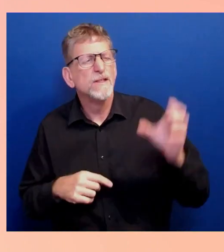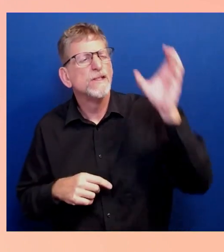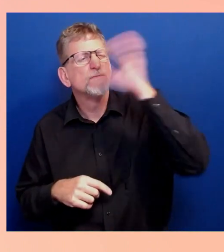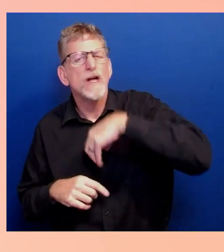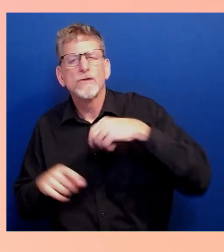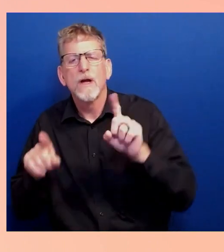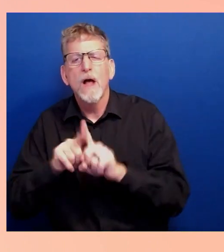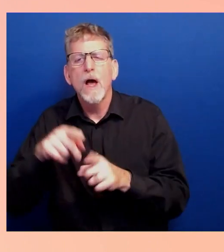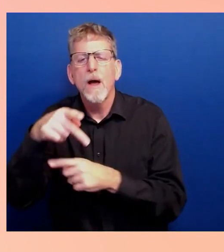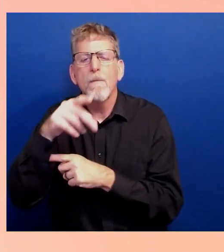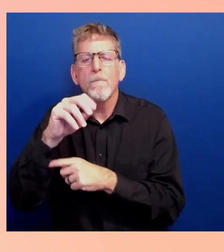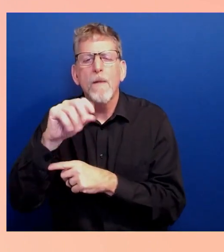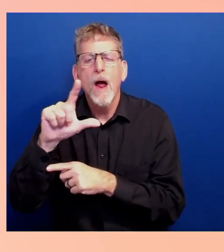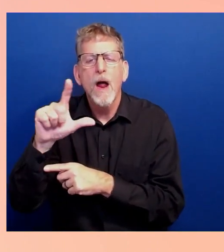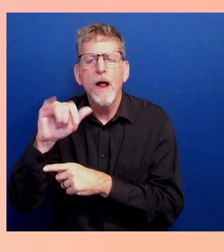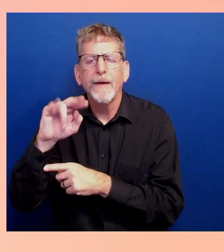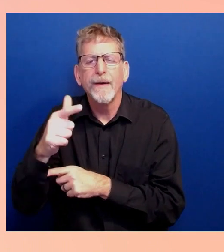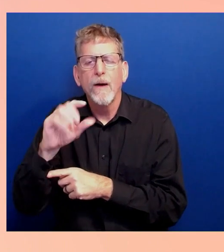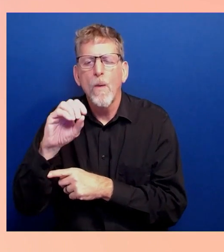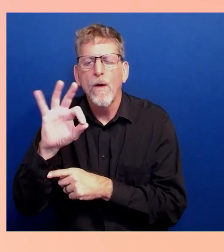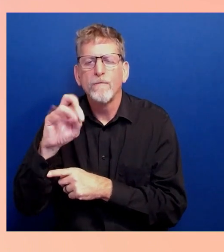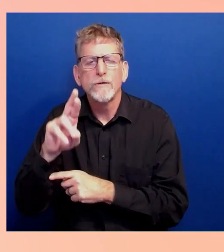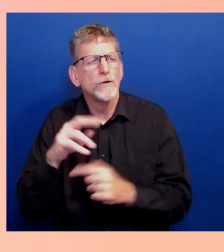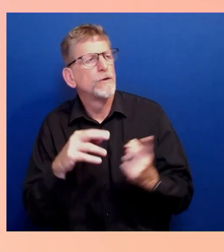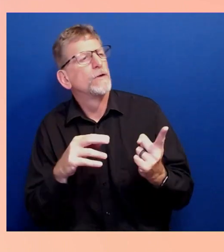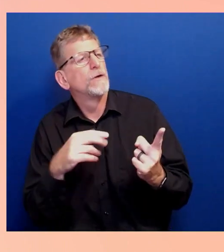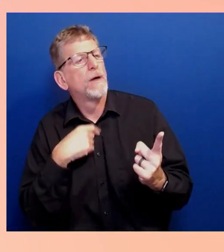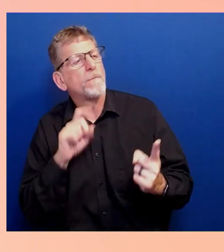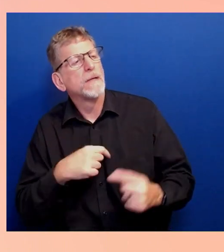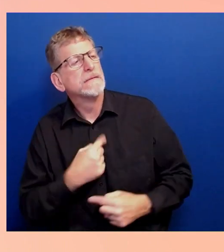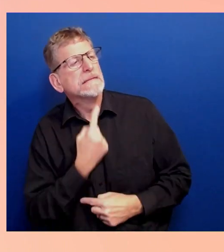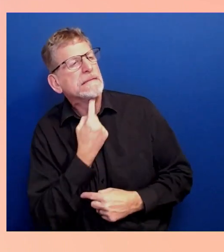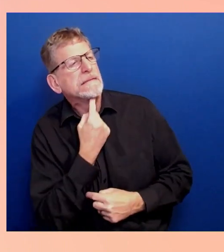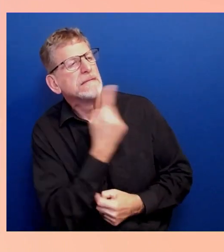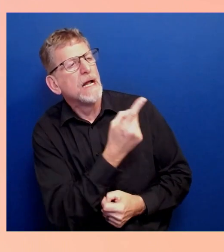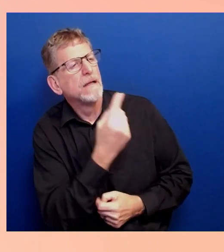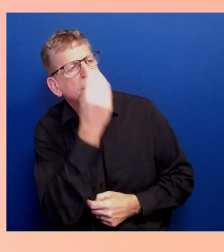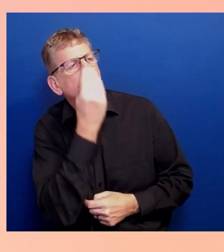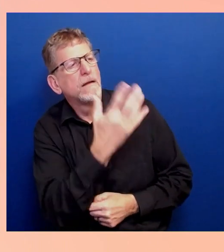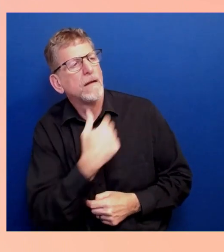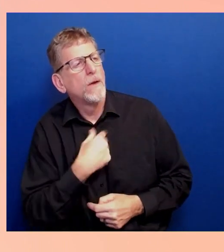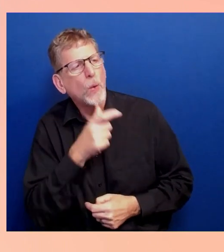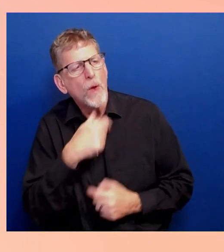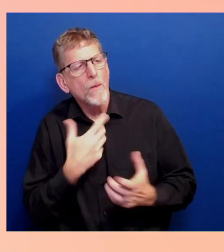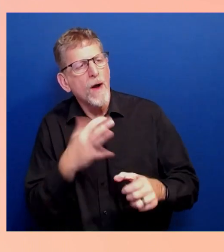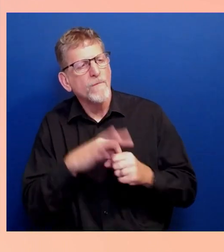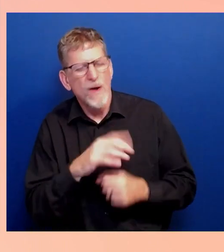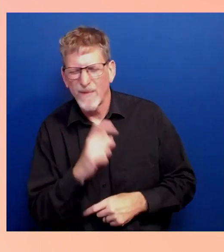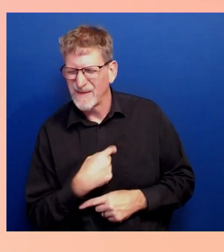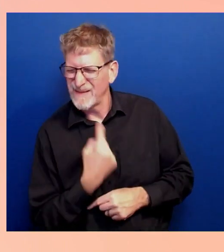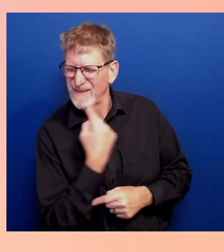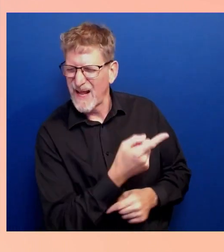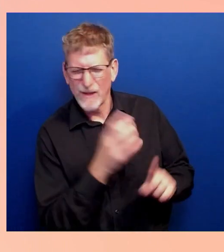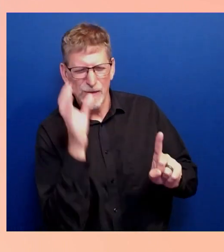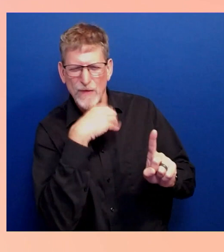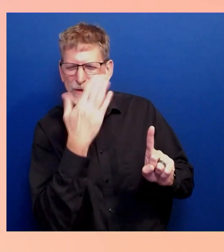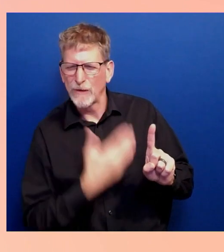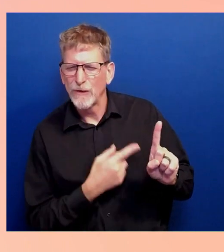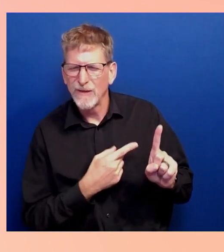which obviously forces the person to reveal the vote, and then it's not secret. So we gather all these